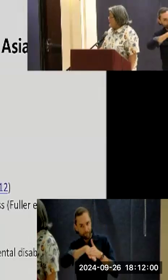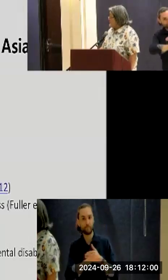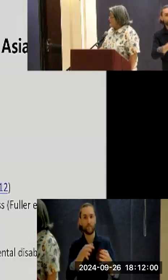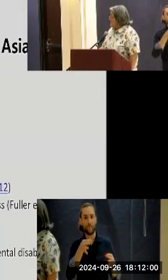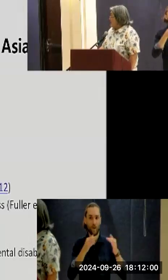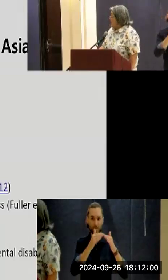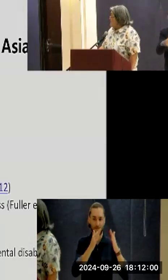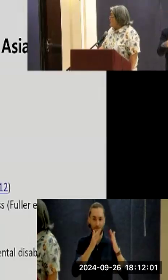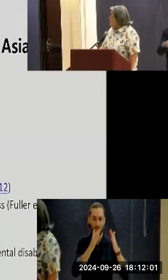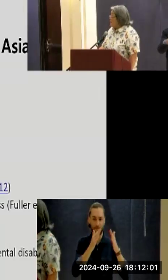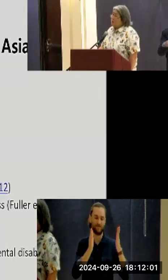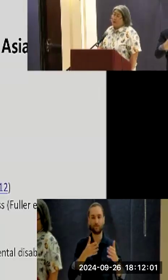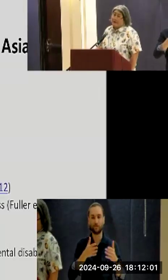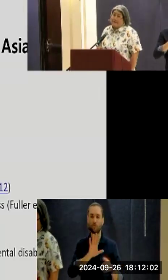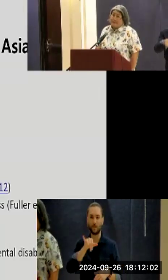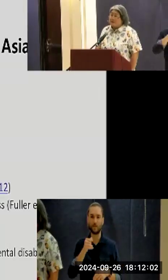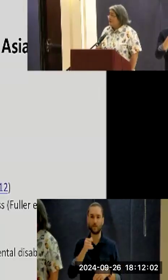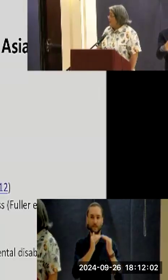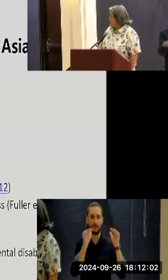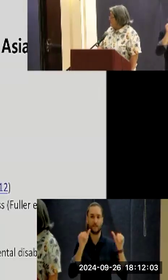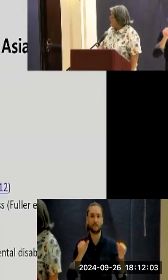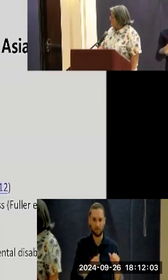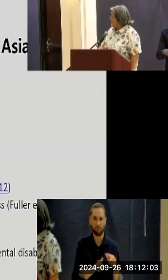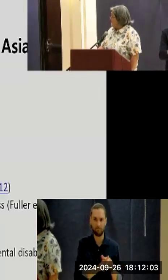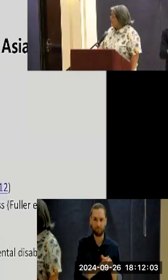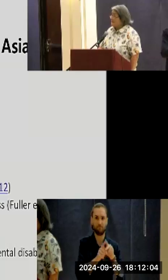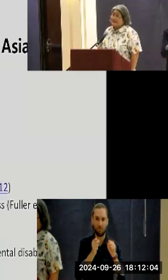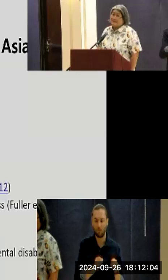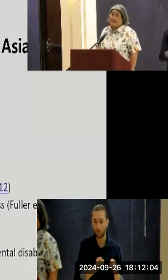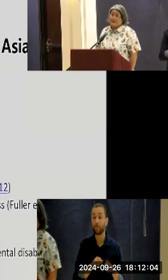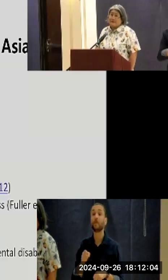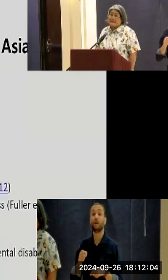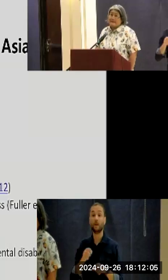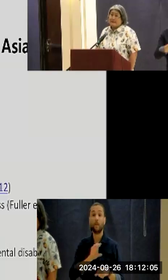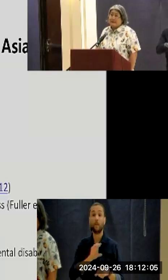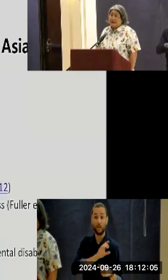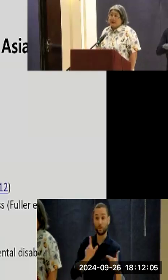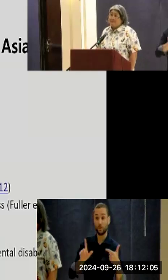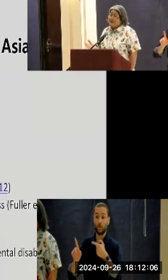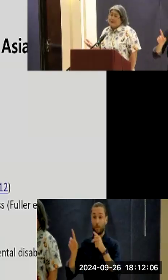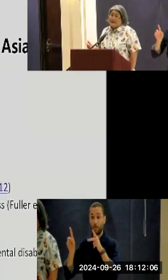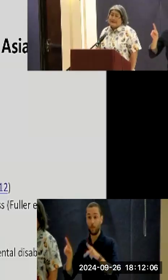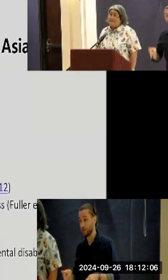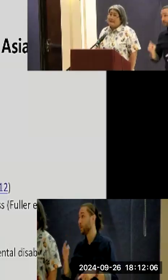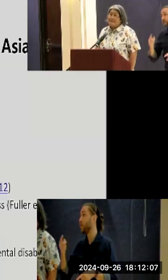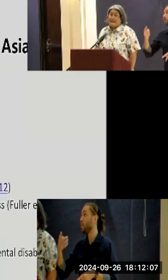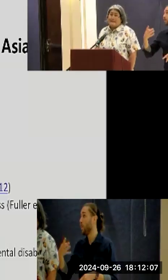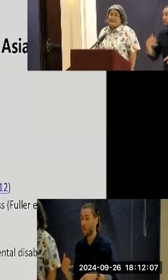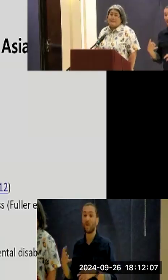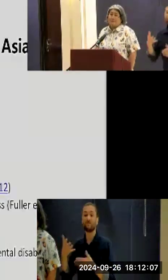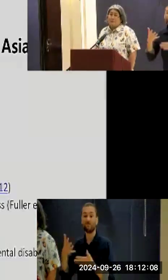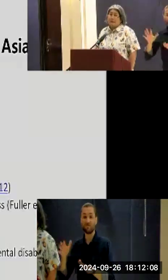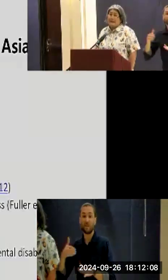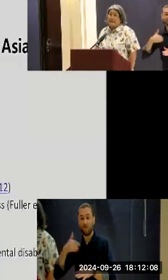ways. 1/4 of people shot by police have a serious mental illness. The US has a really bad